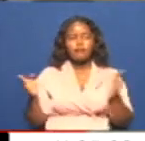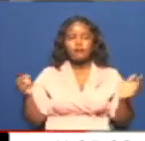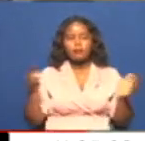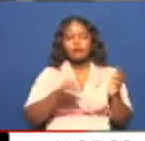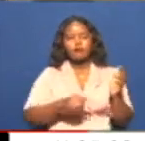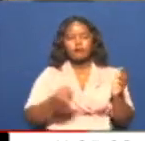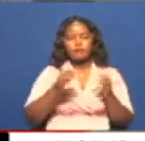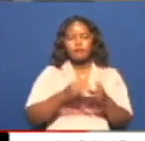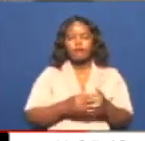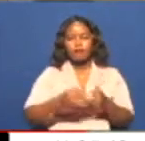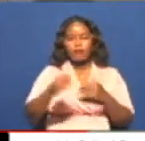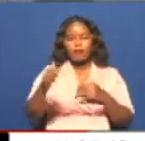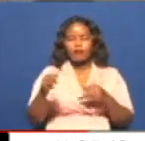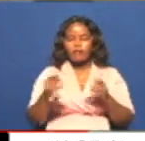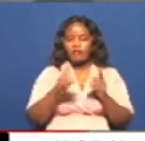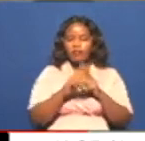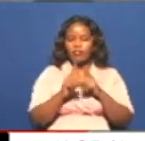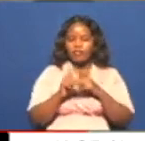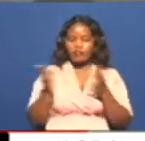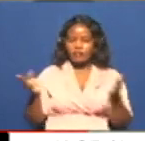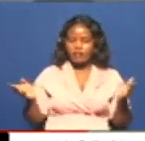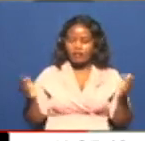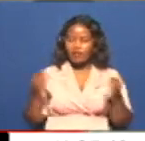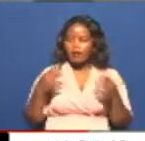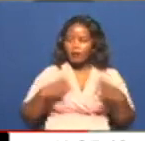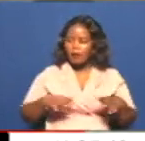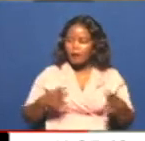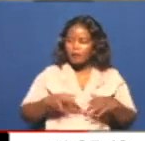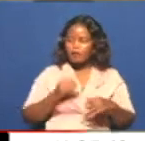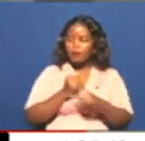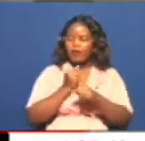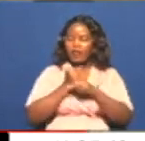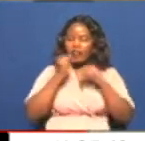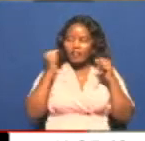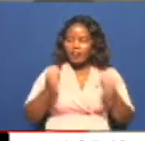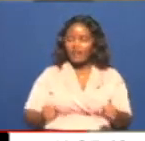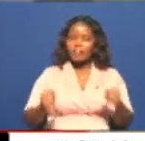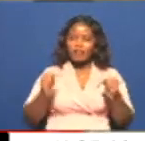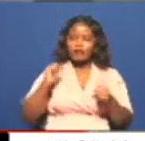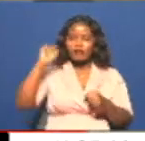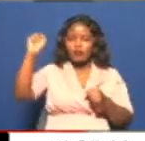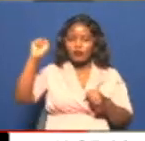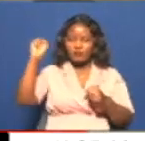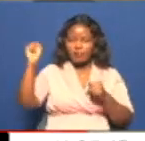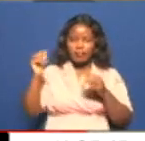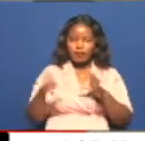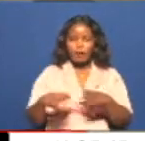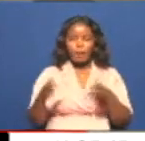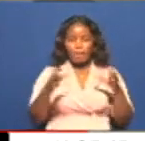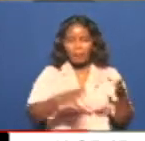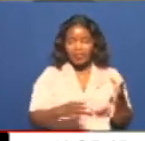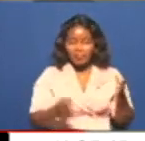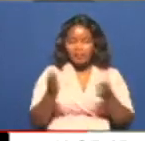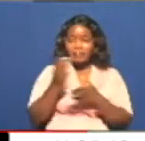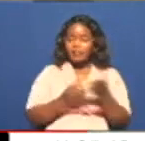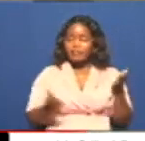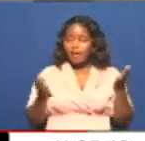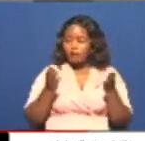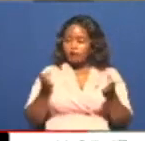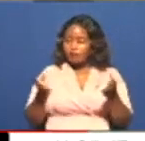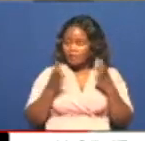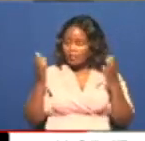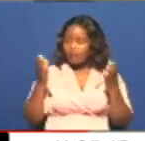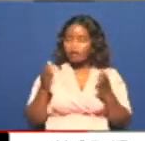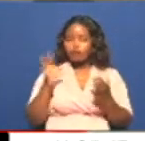there are people who work hard for political parties. There are people who truly deserve nomination slots. But when the time